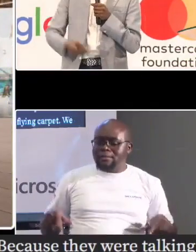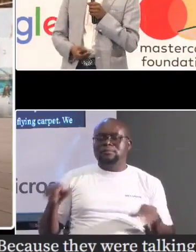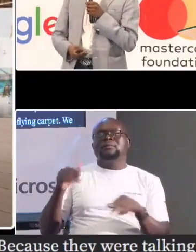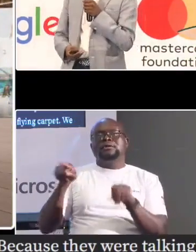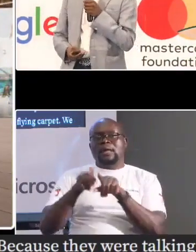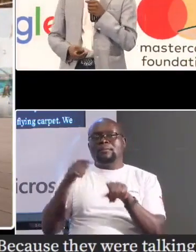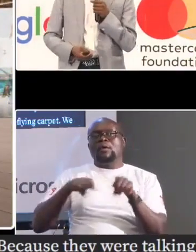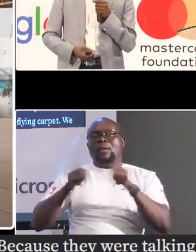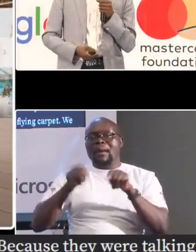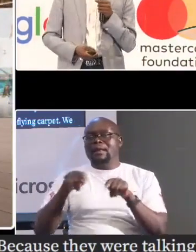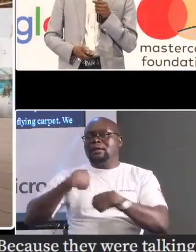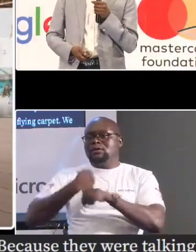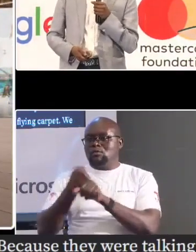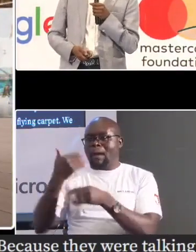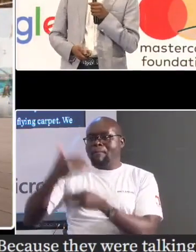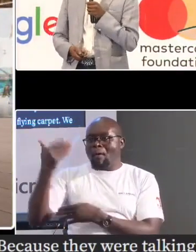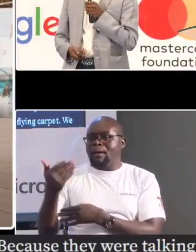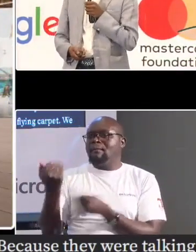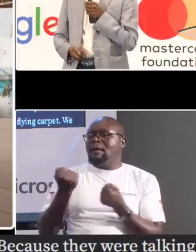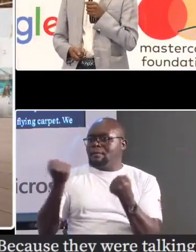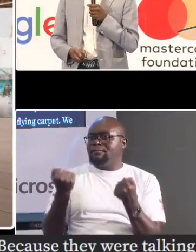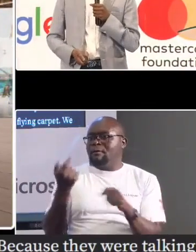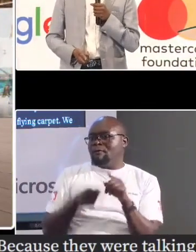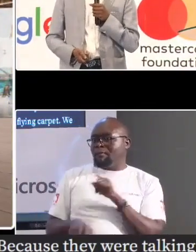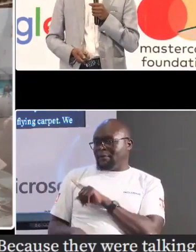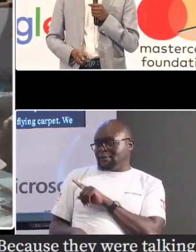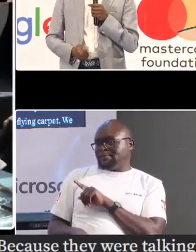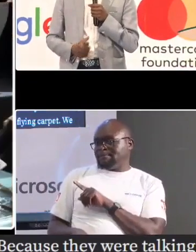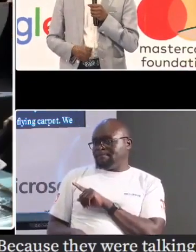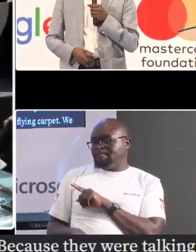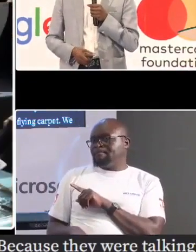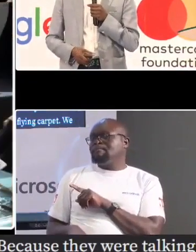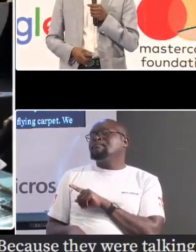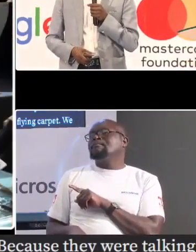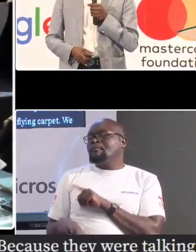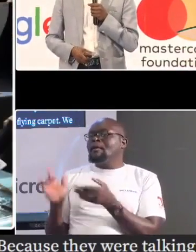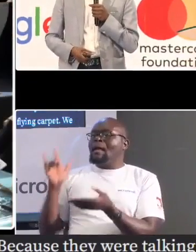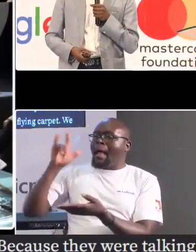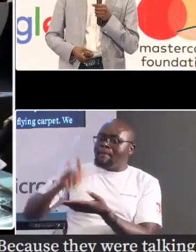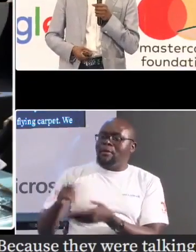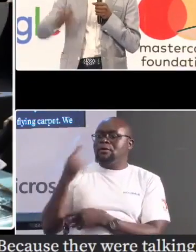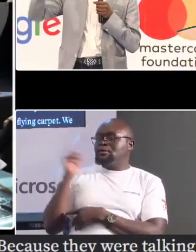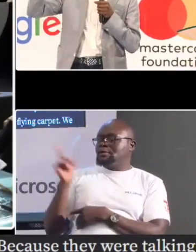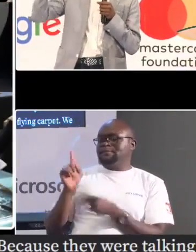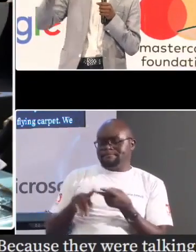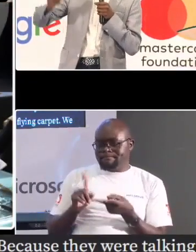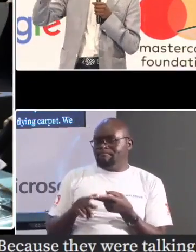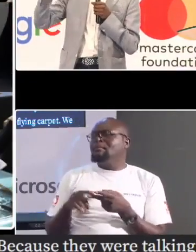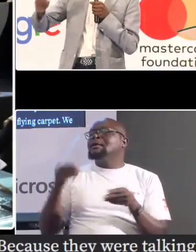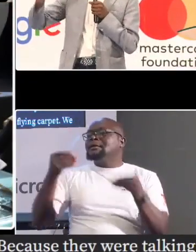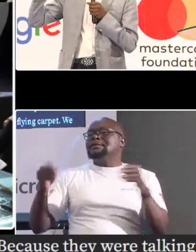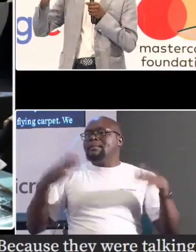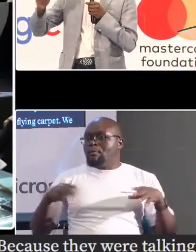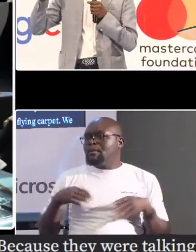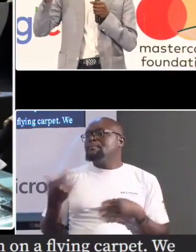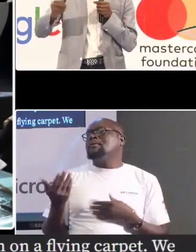even managed to borrow a driverless vehicle from Heathrow Airport. You see that on screen. And disabled